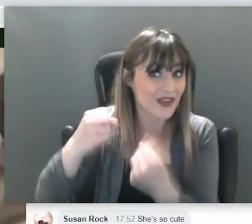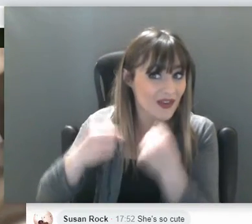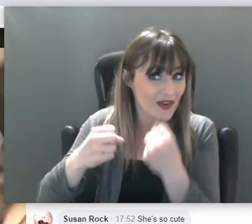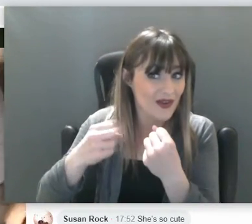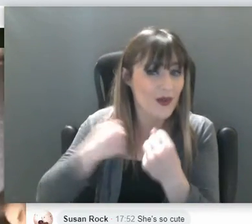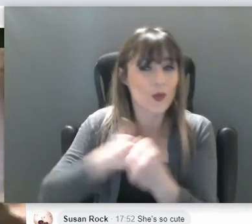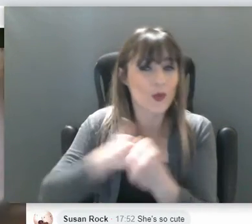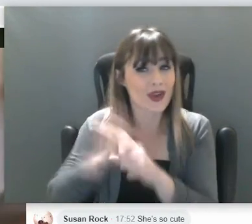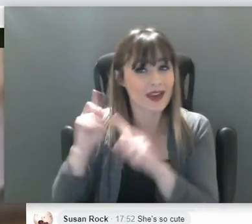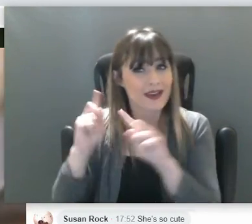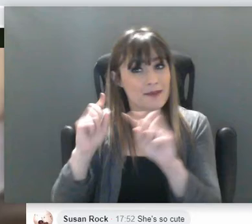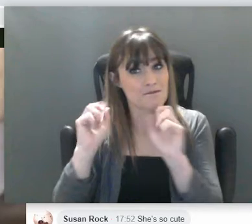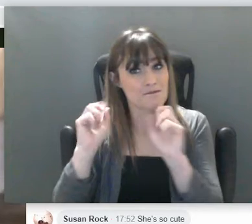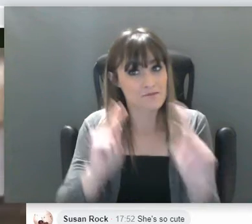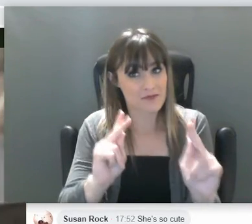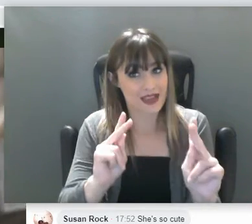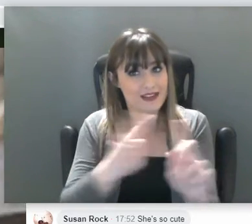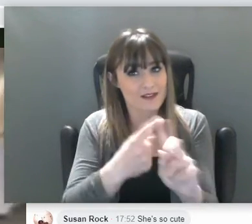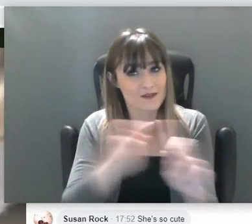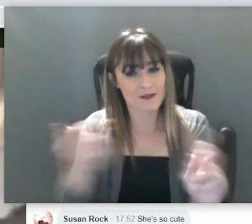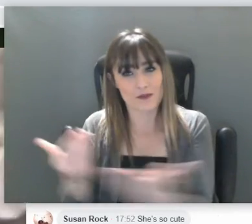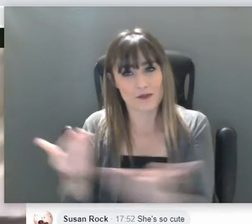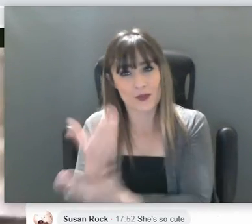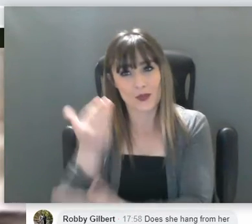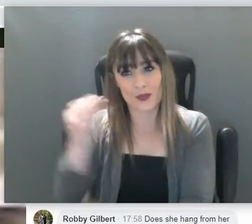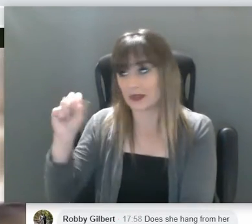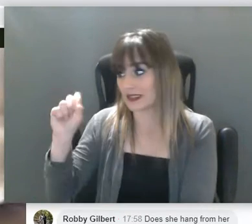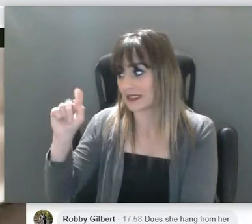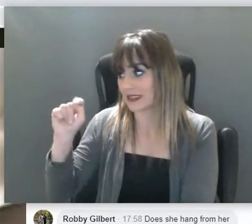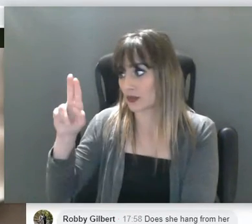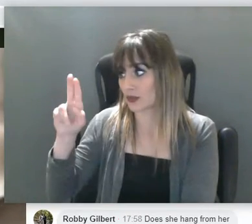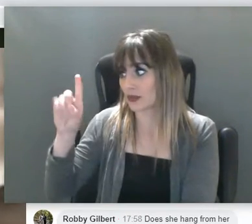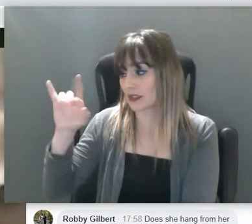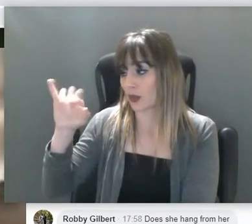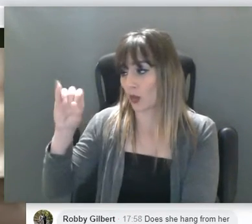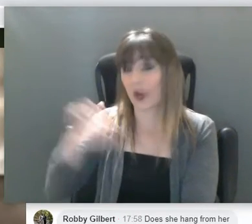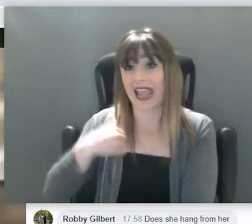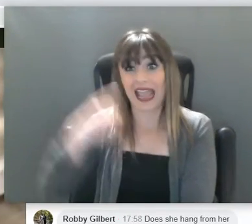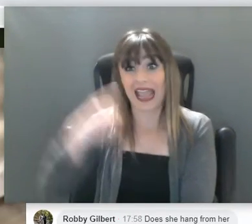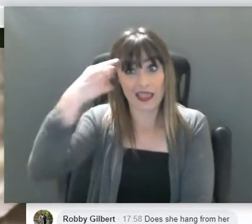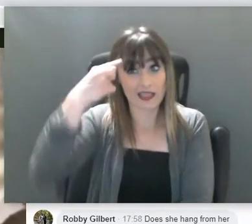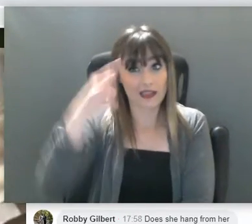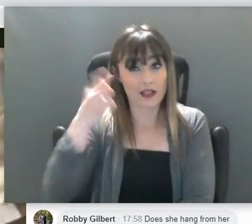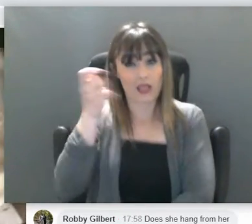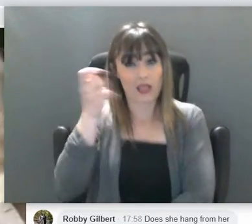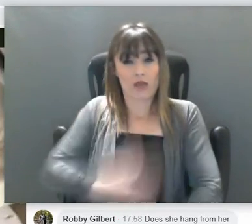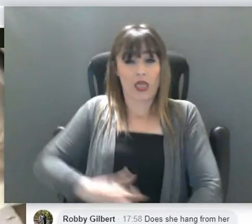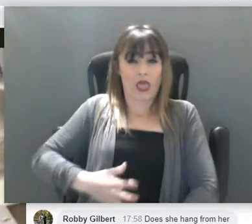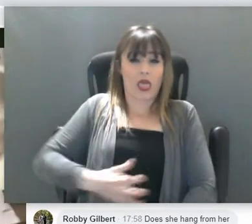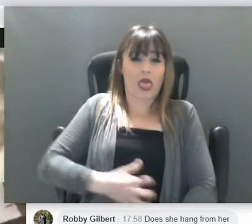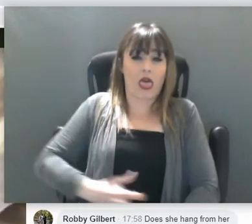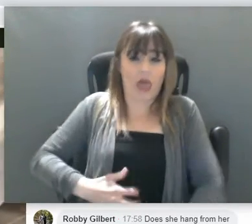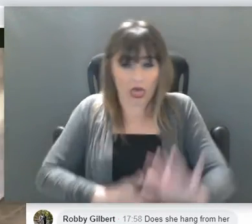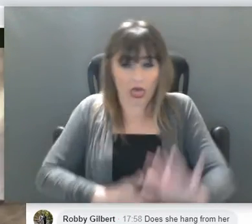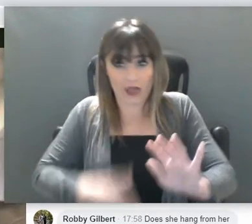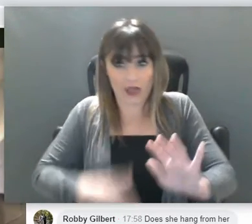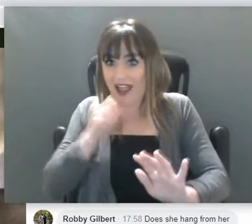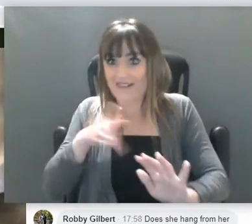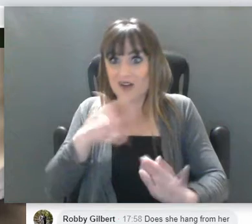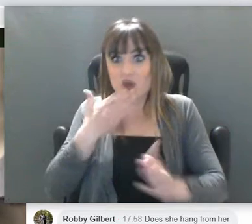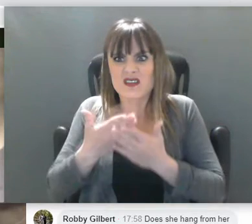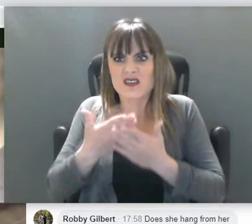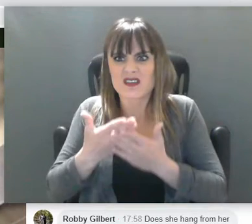studio, and I think the car ride he got a little car sick, and they literally sound like a squealing pig. So it was